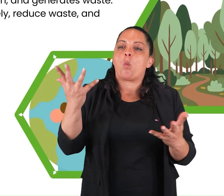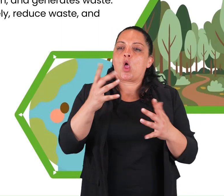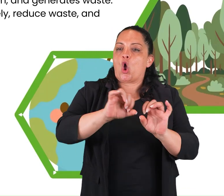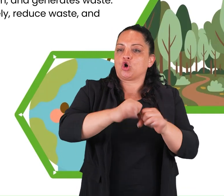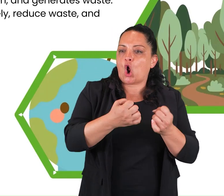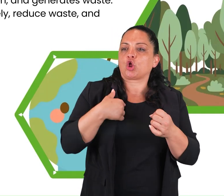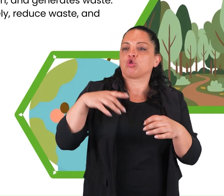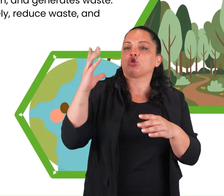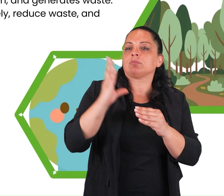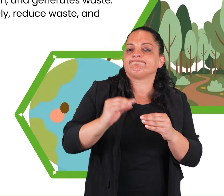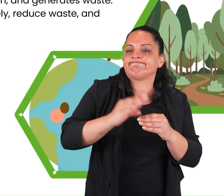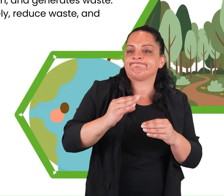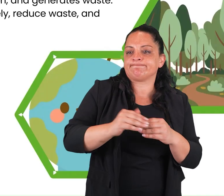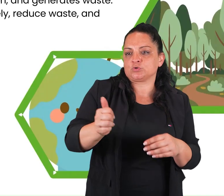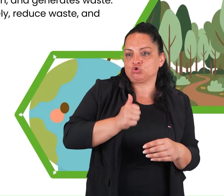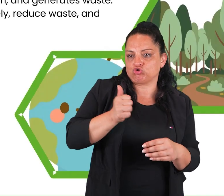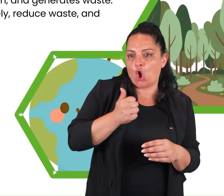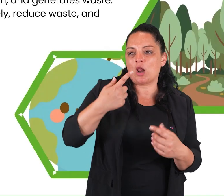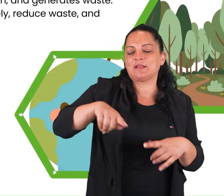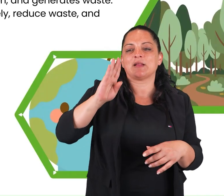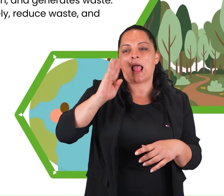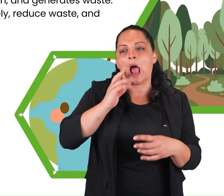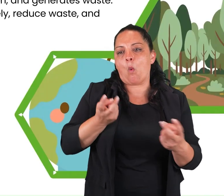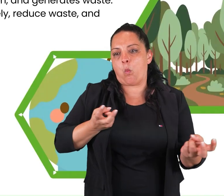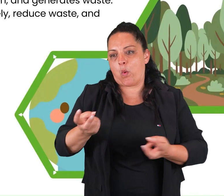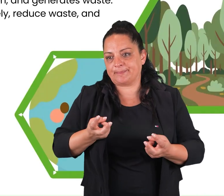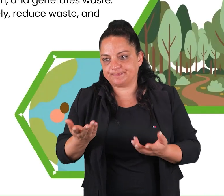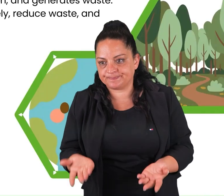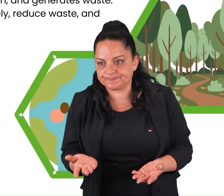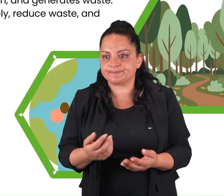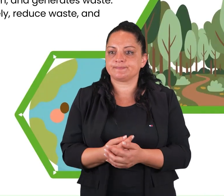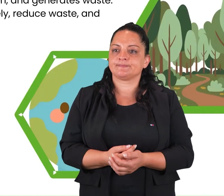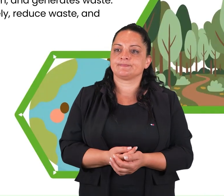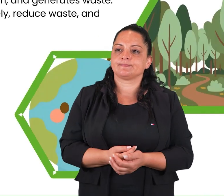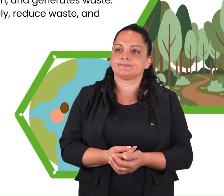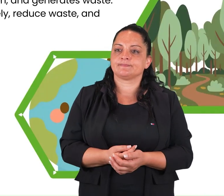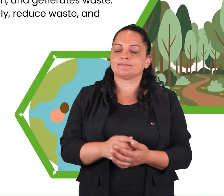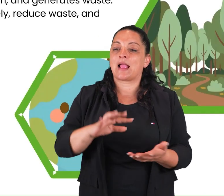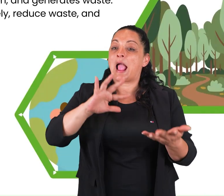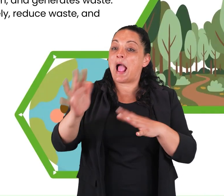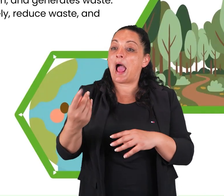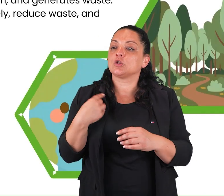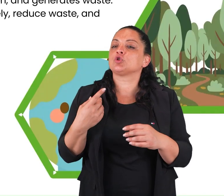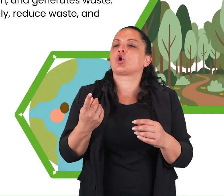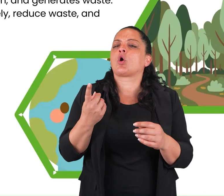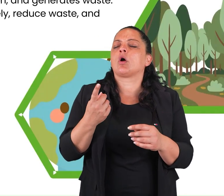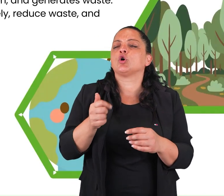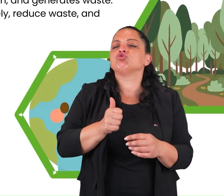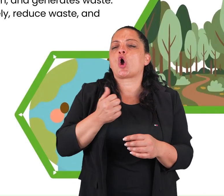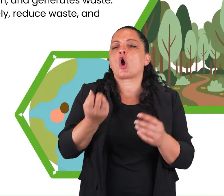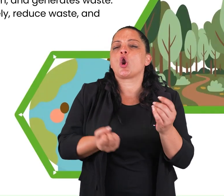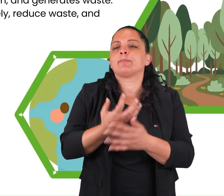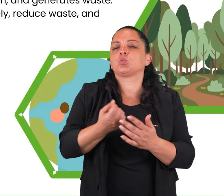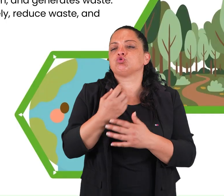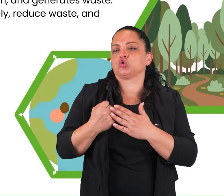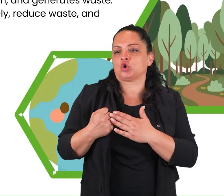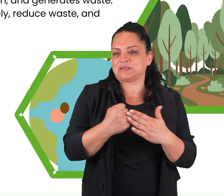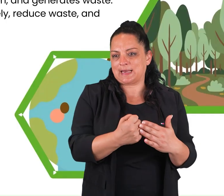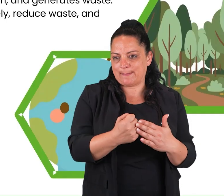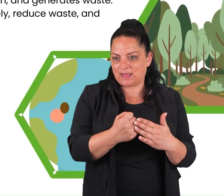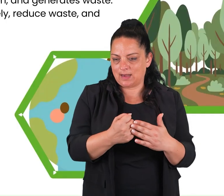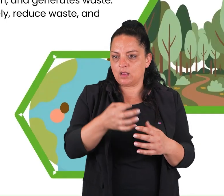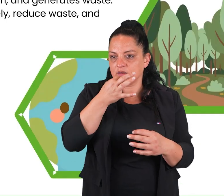avoid wasting resources. Also, recycling is another practice of sustainable consumption